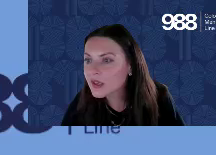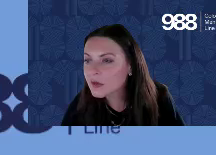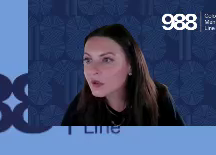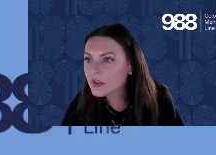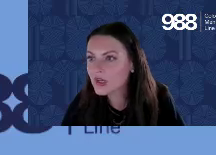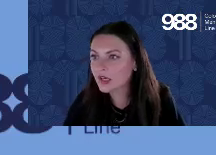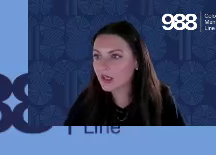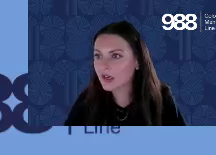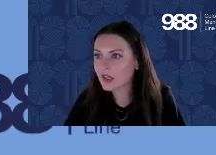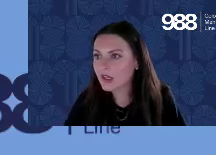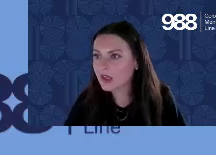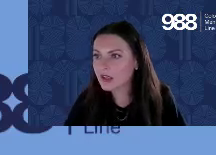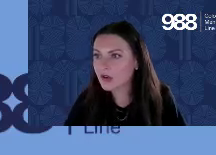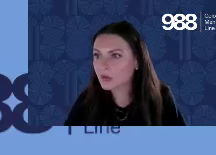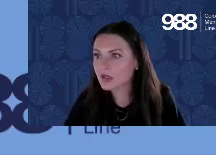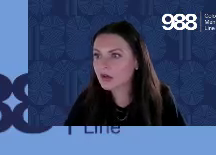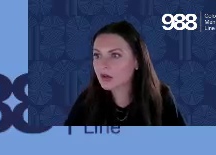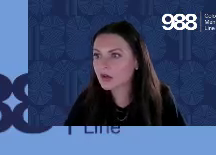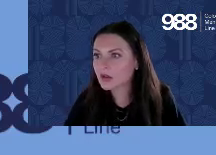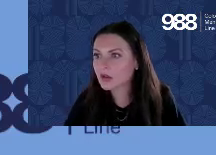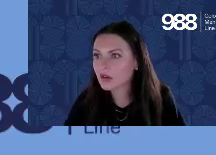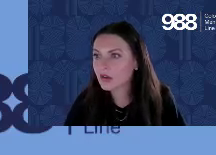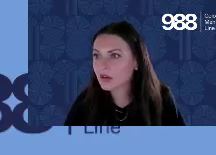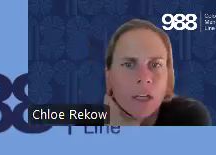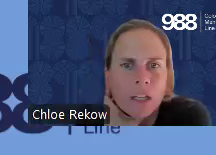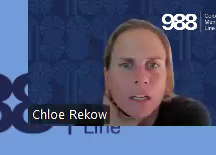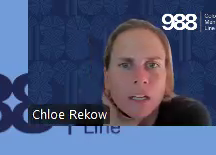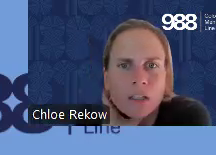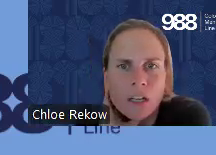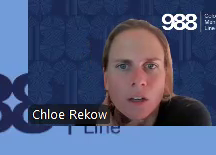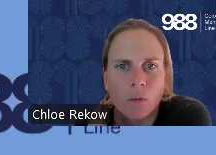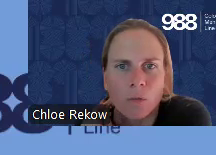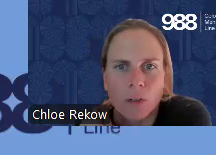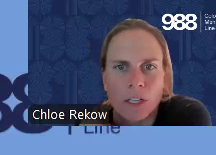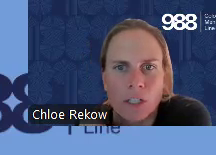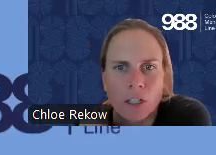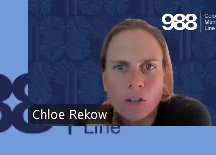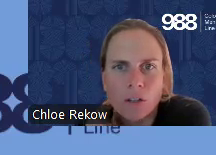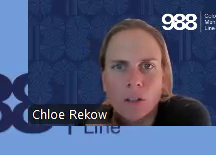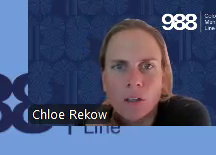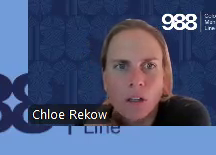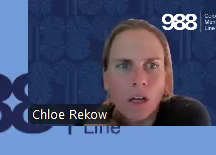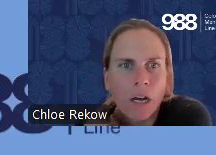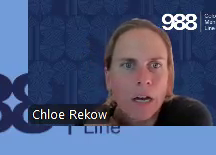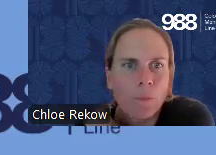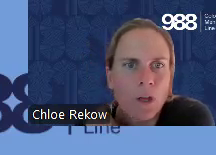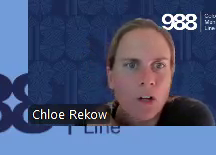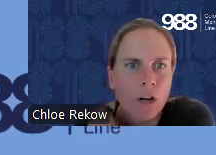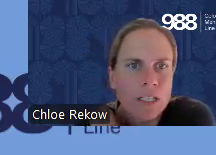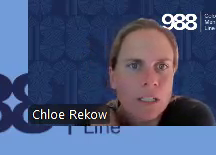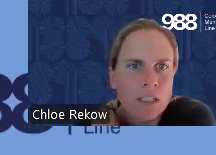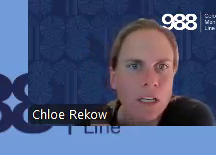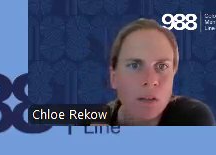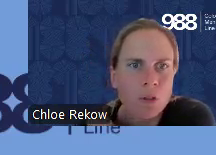Sorry, trying to pull up the chat again and I can't get it to open. Kelly, I can read it to you.